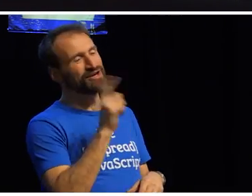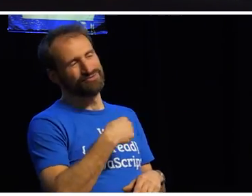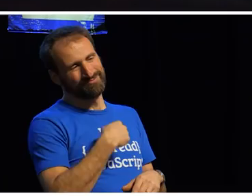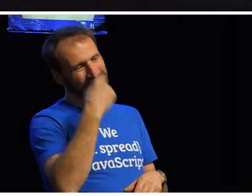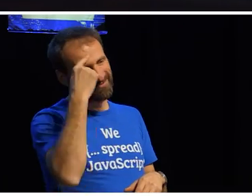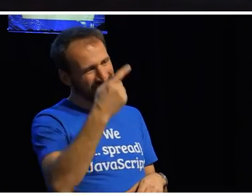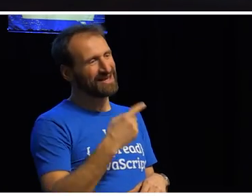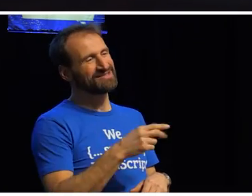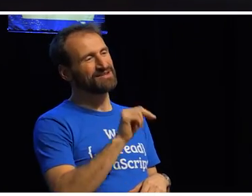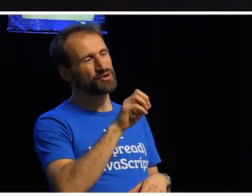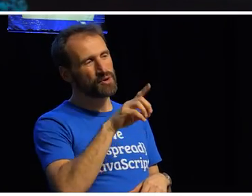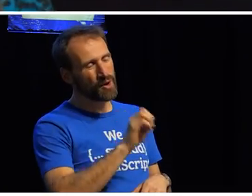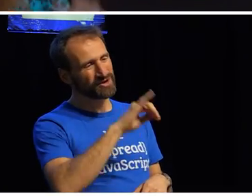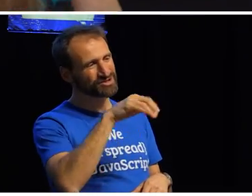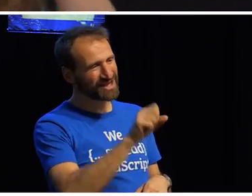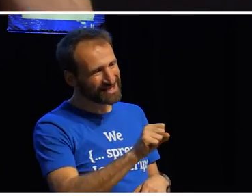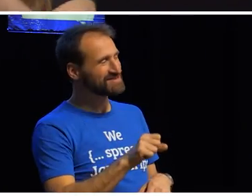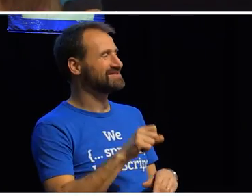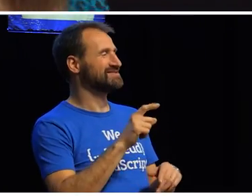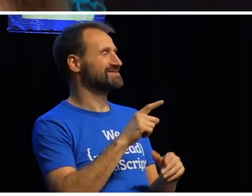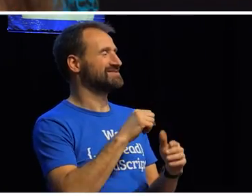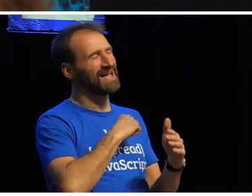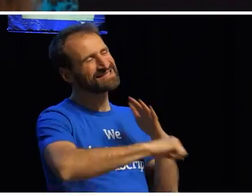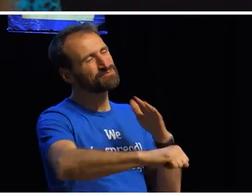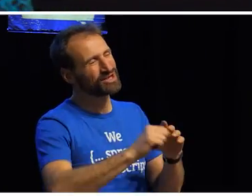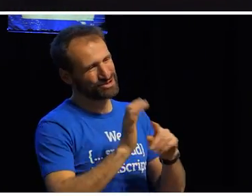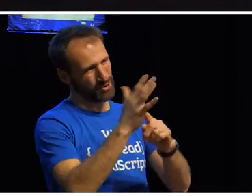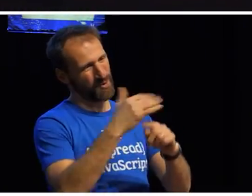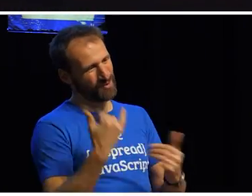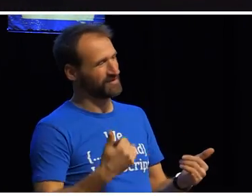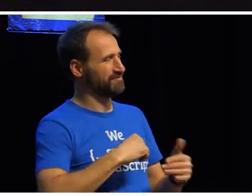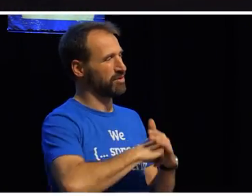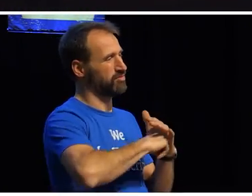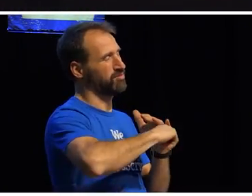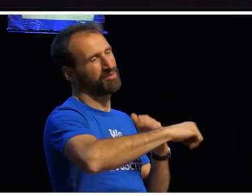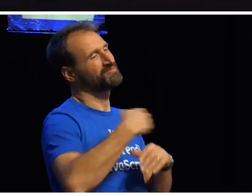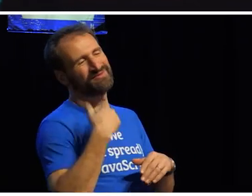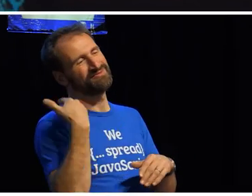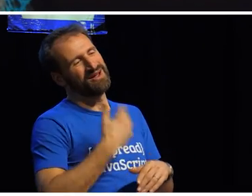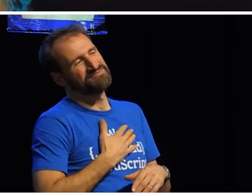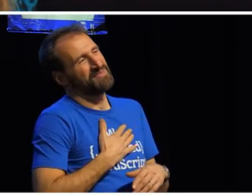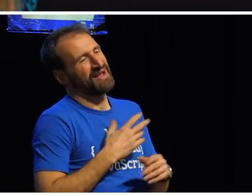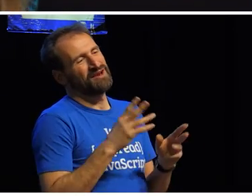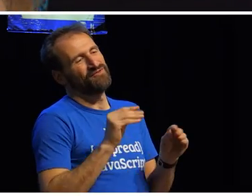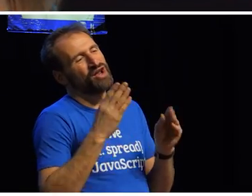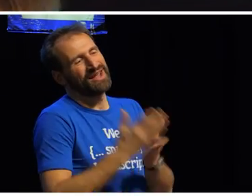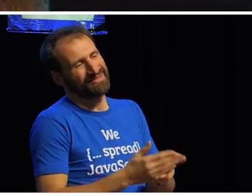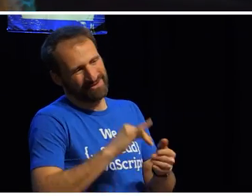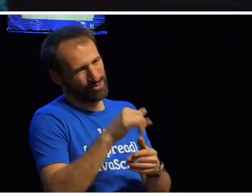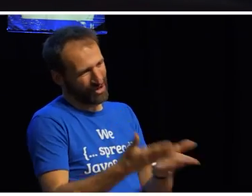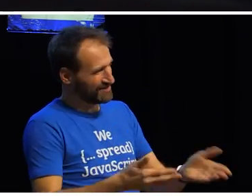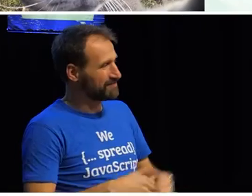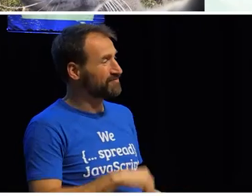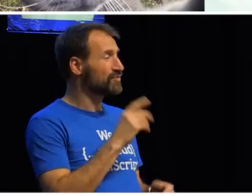with Express to create this. It was quite easy to make, actually. It was my really weekend project. And maybe